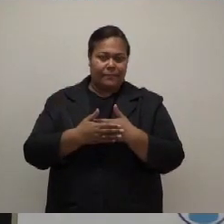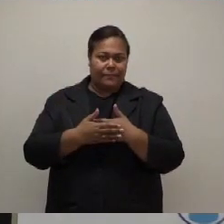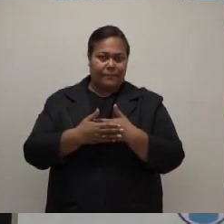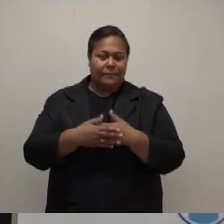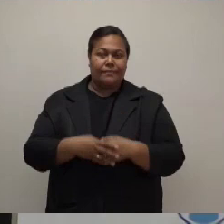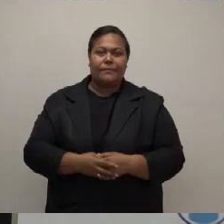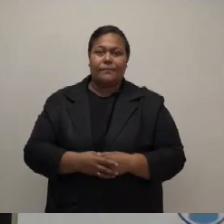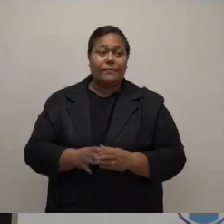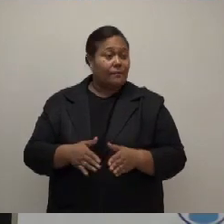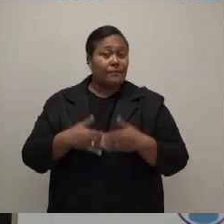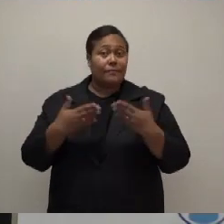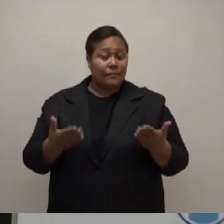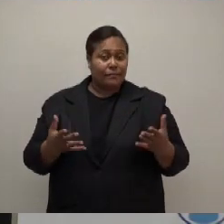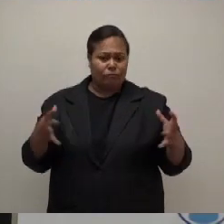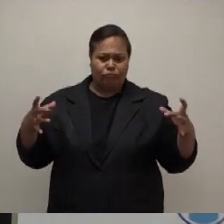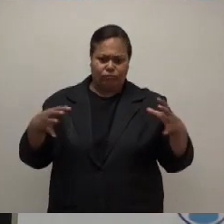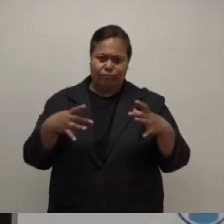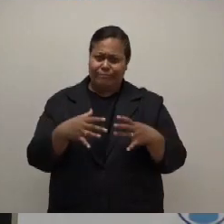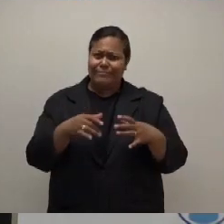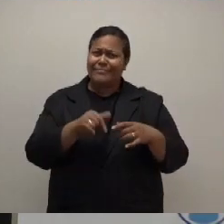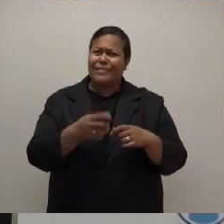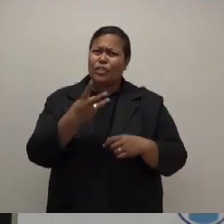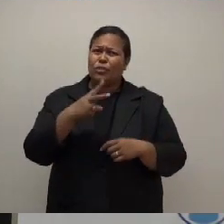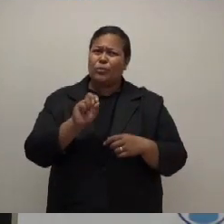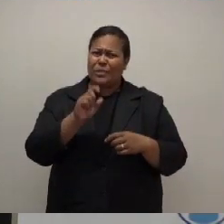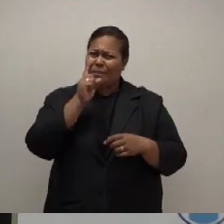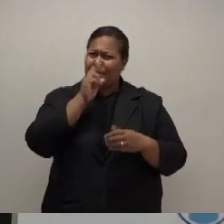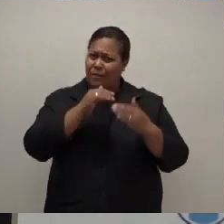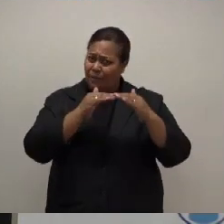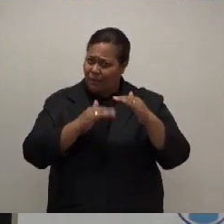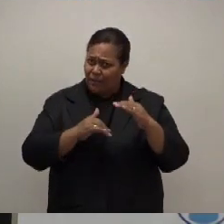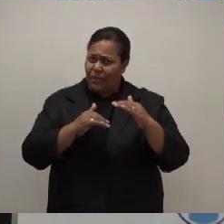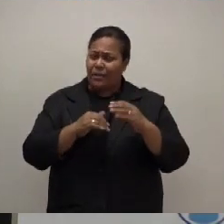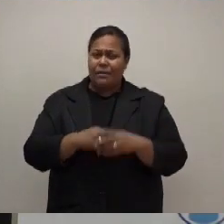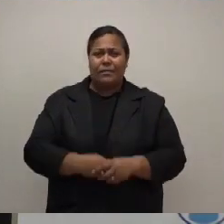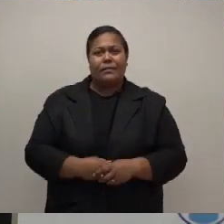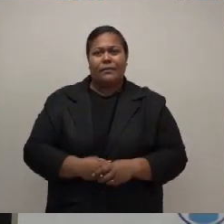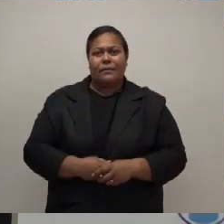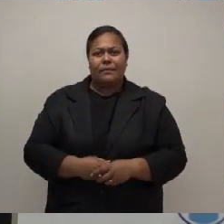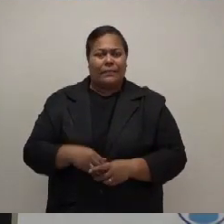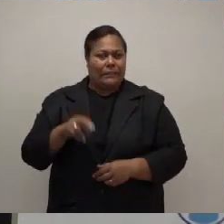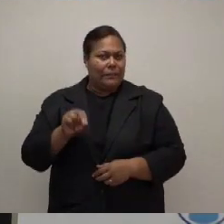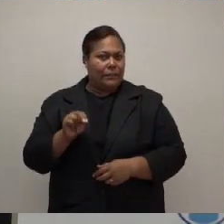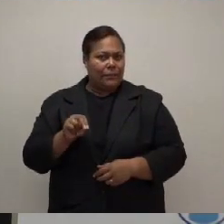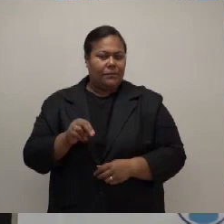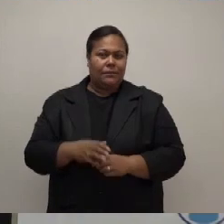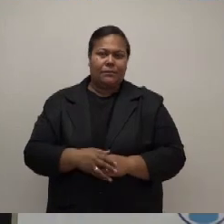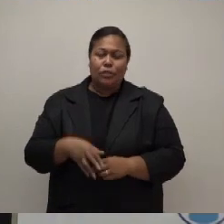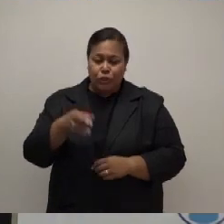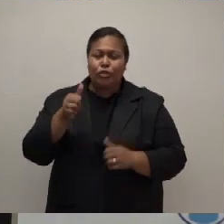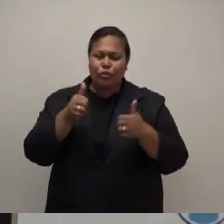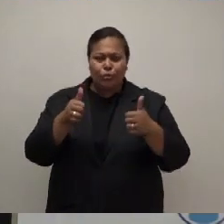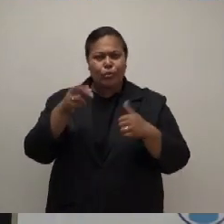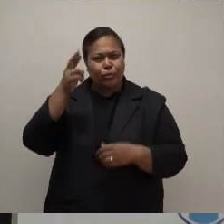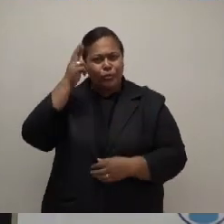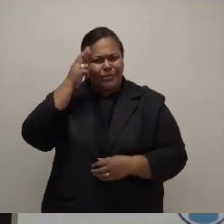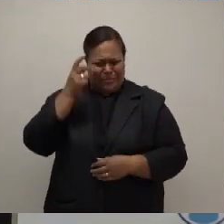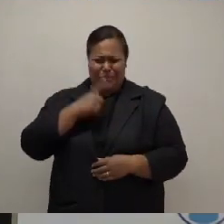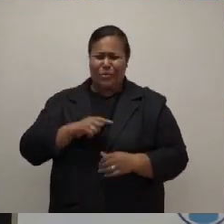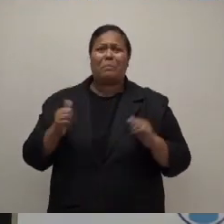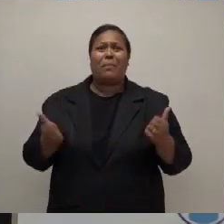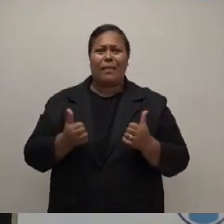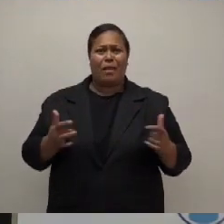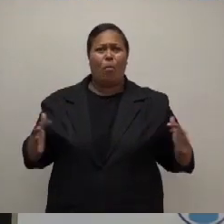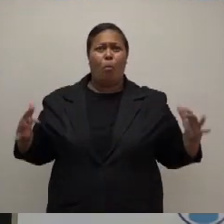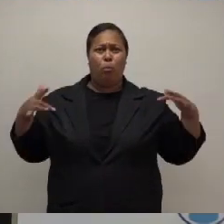moment, gatherings of more than 20 people are banned. We had good reason to do so, as mass gatherings have